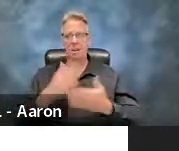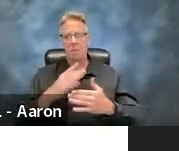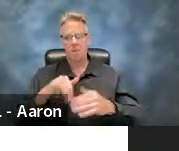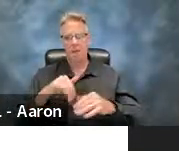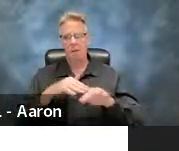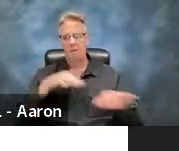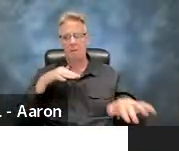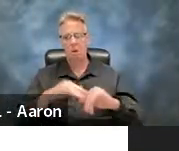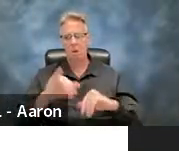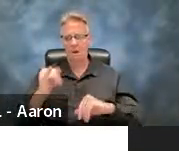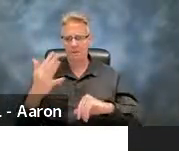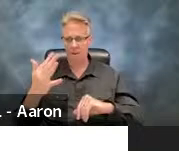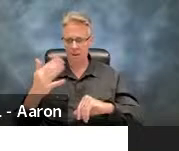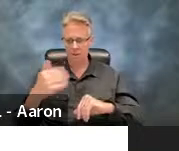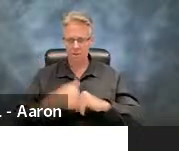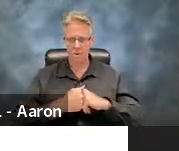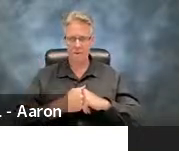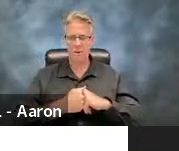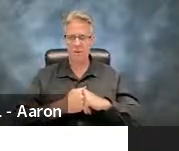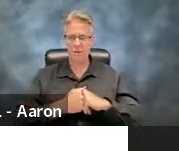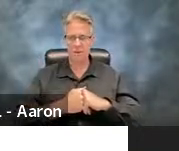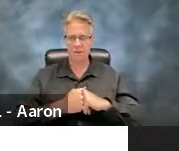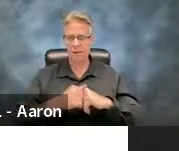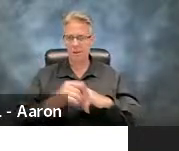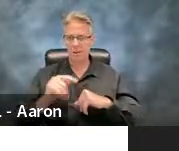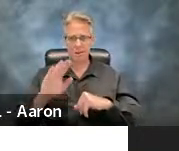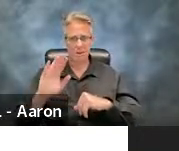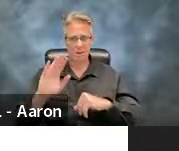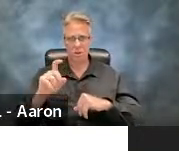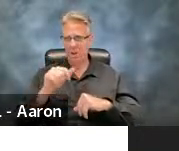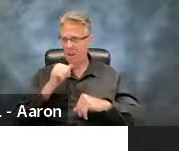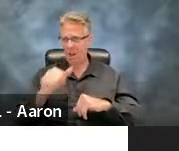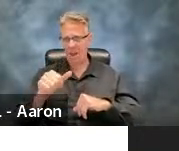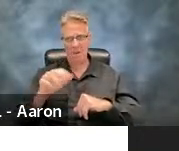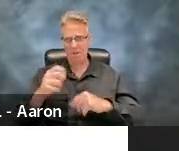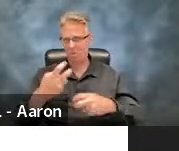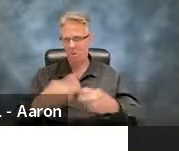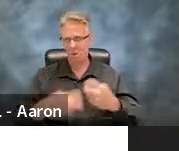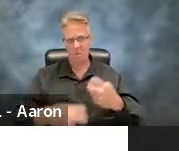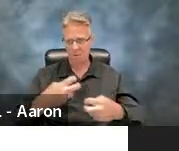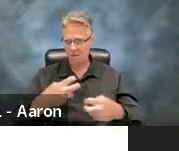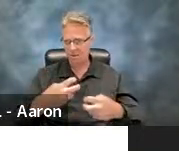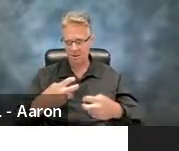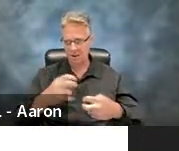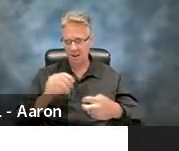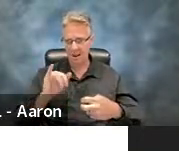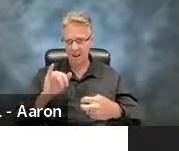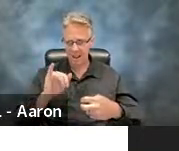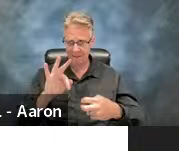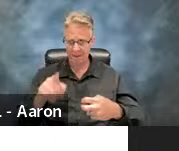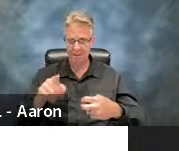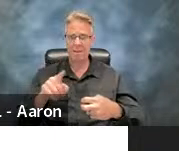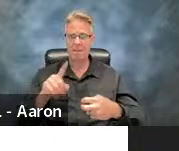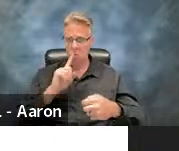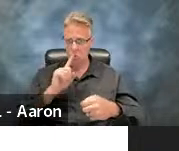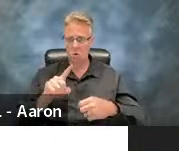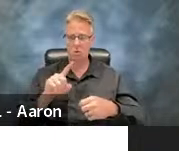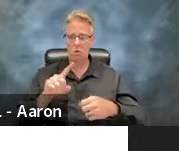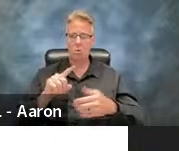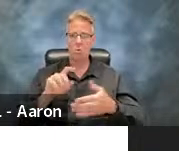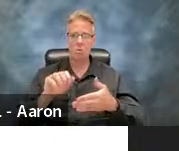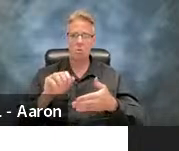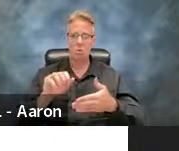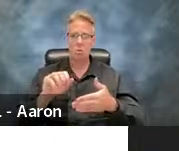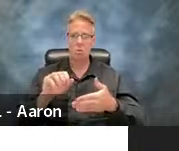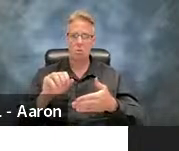but that it shouldn't be a problem if they'd remove the